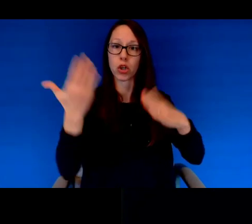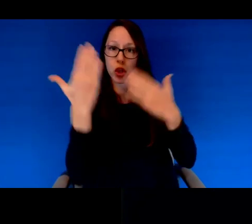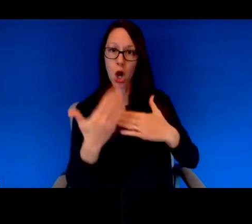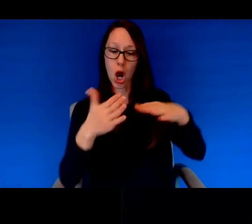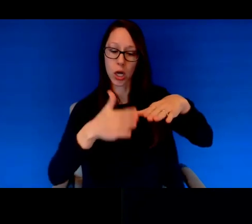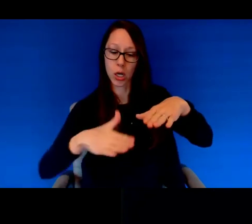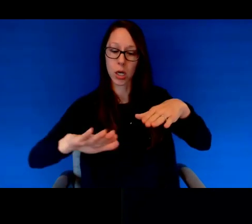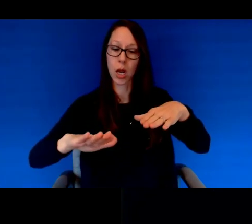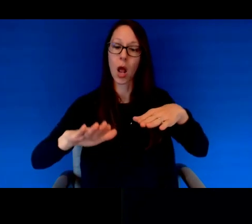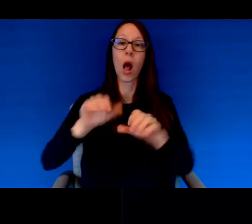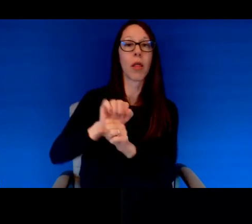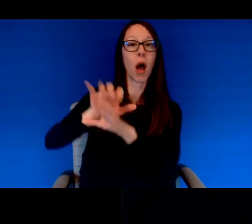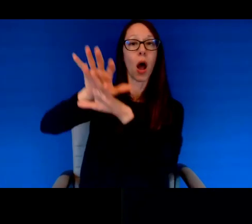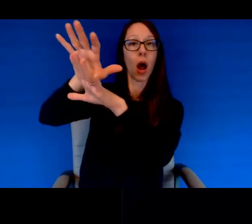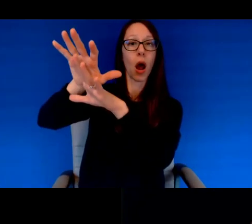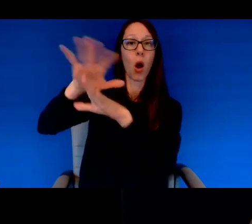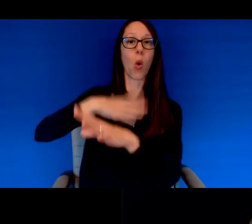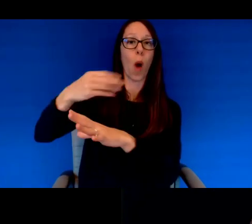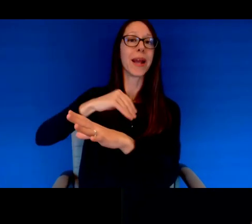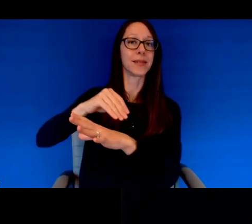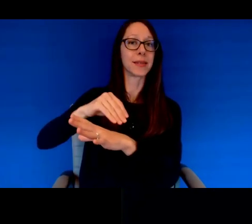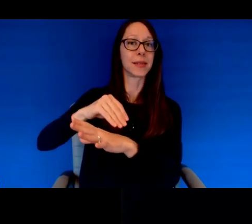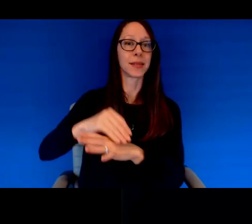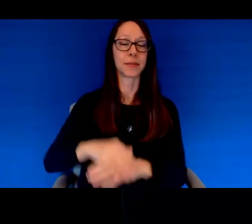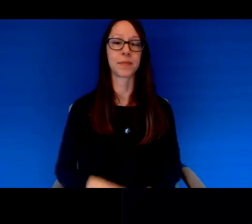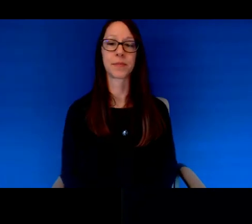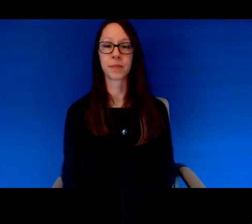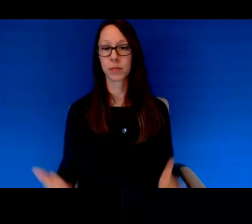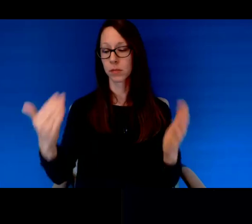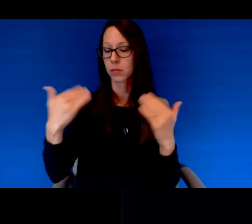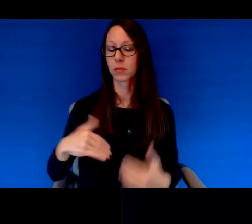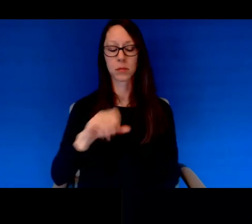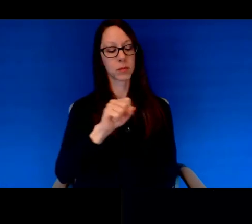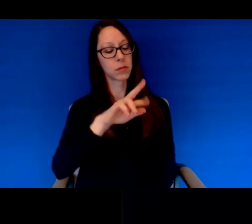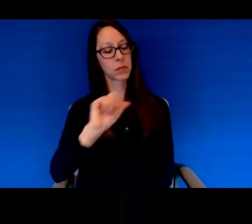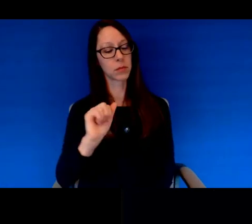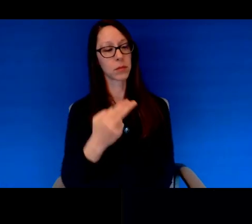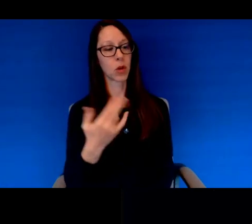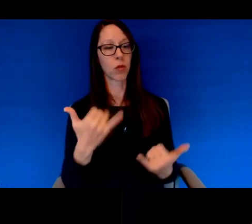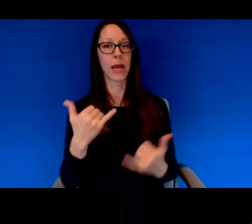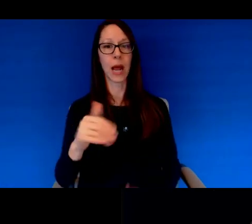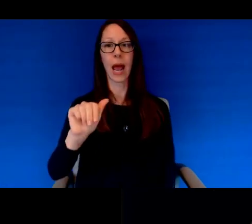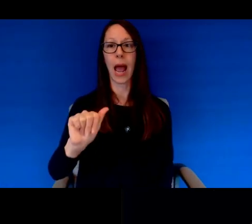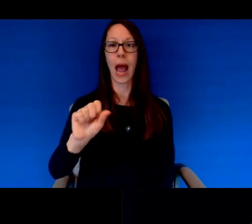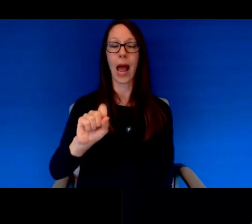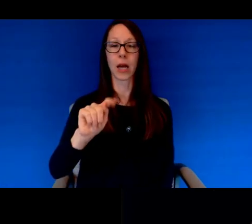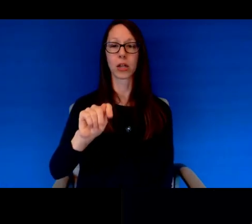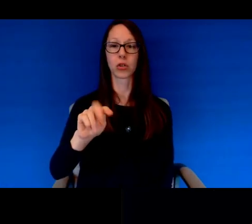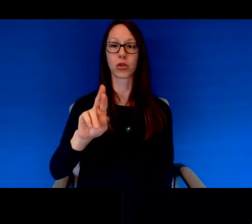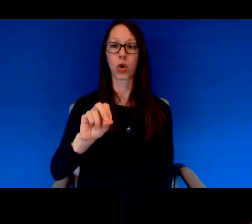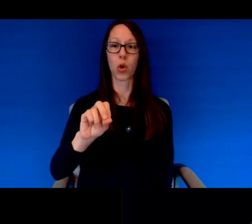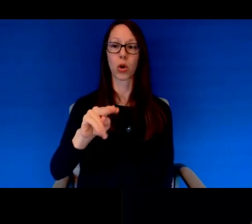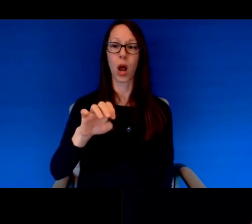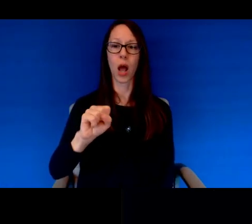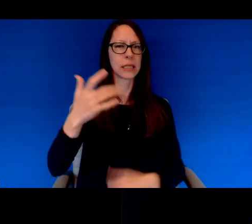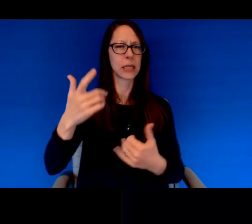you. When astronauts are on the moon now, I mean, the last time we were on the moon, when was the last time we were on